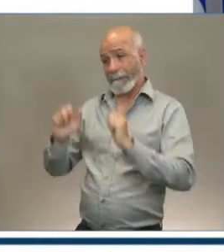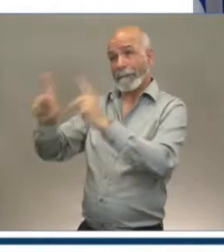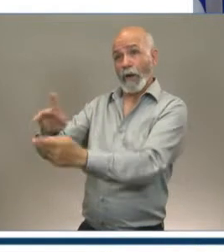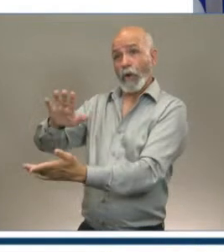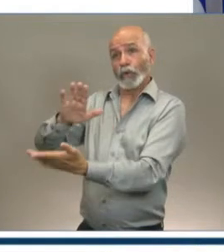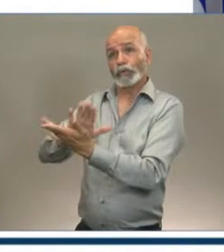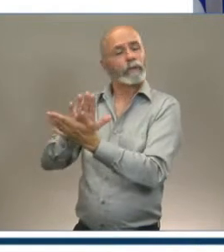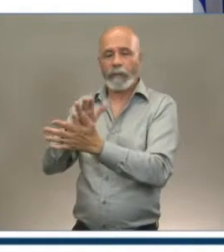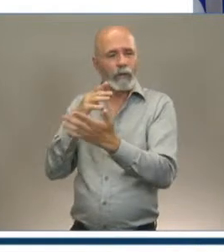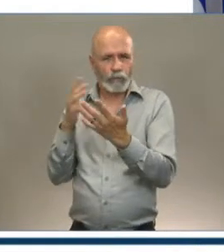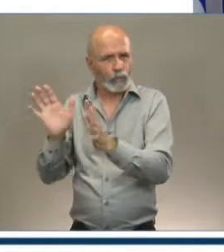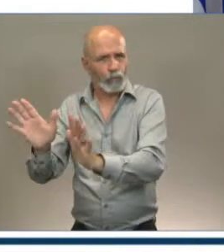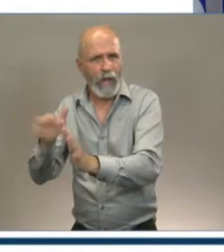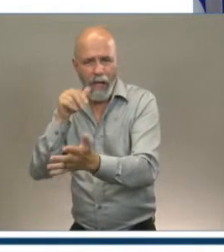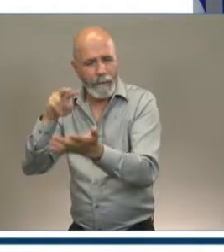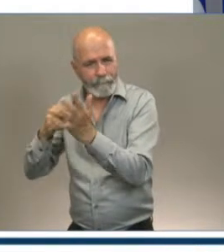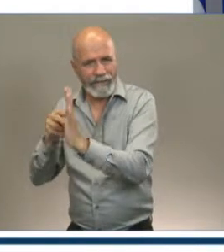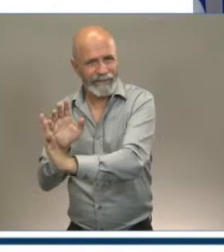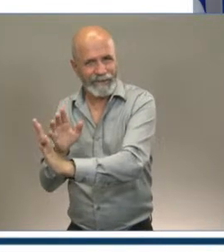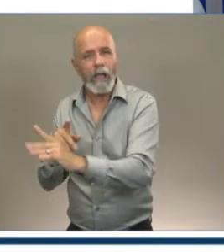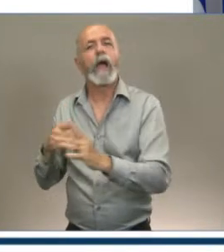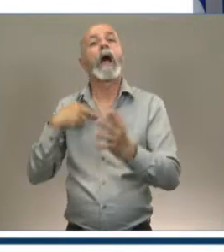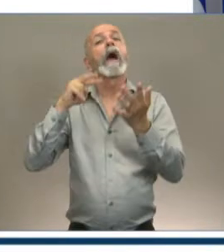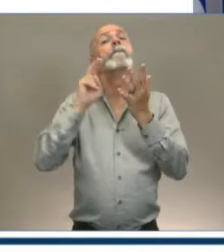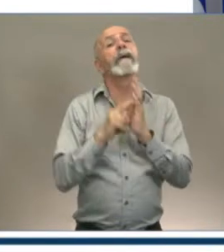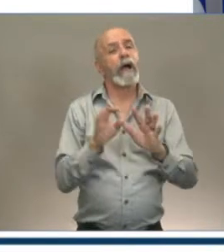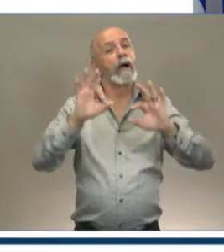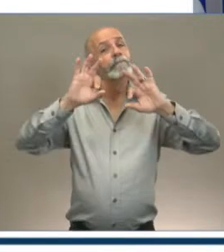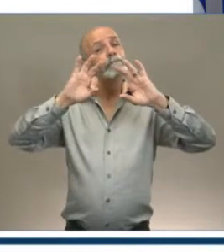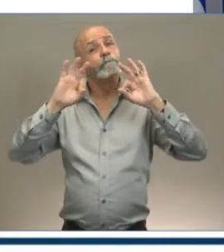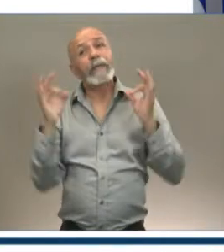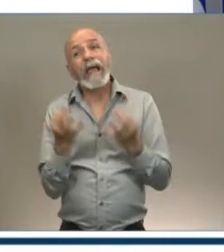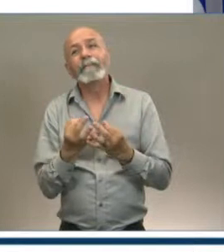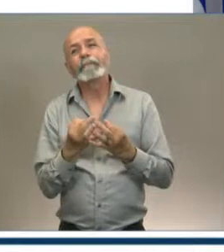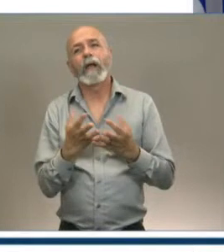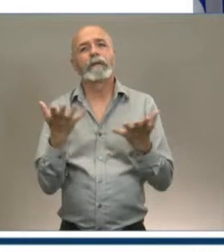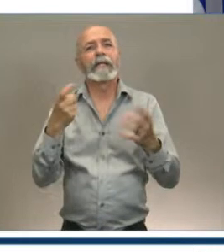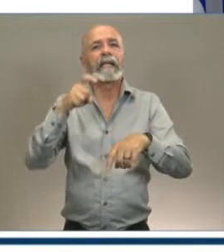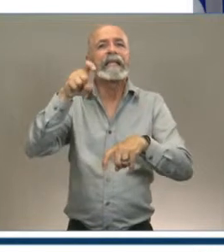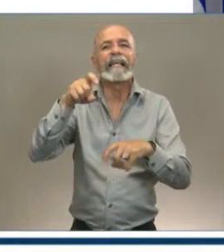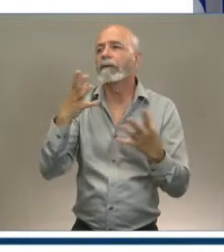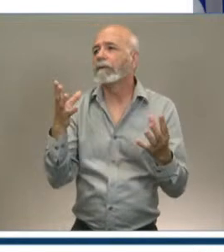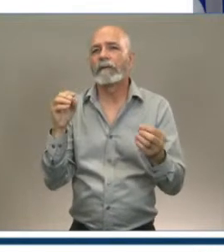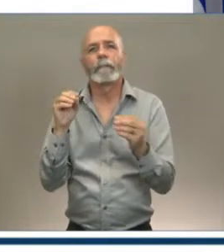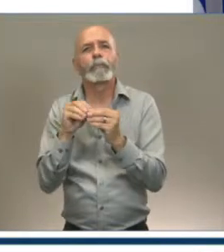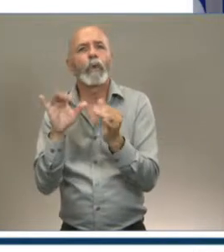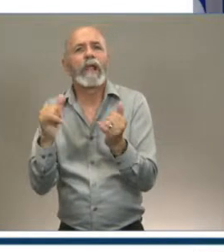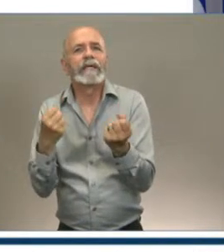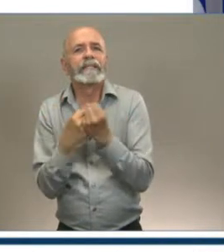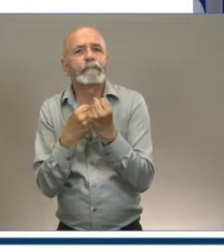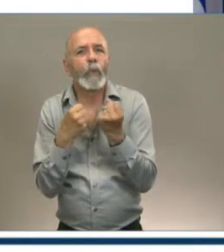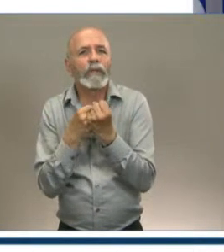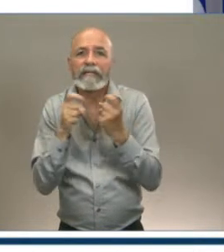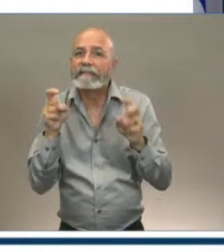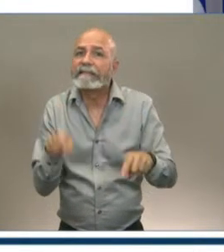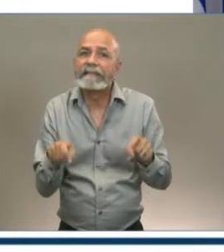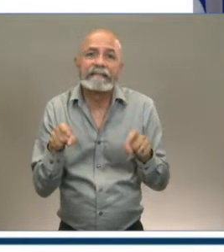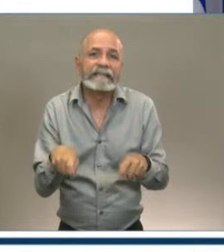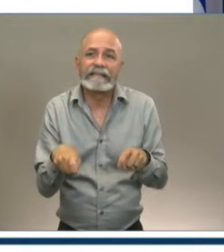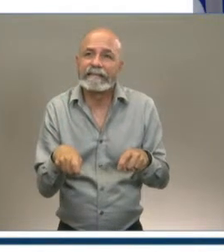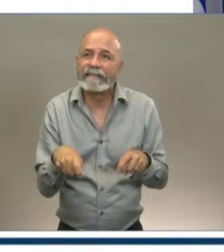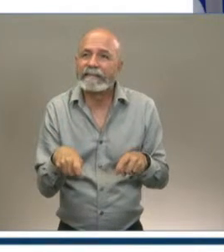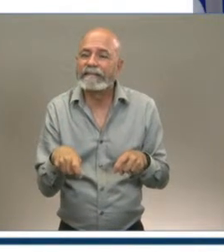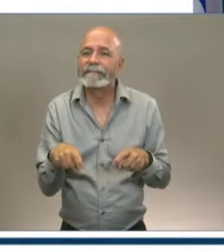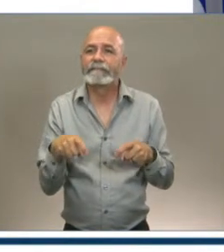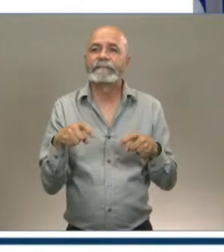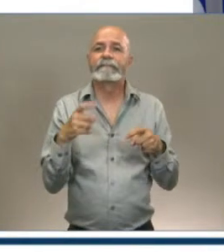there are families that would require more support. So we've asked the